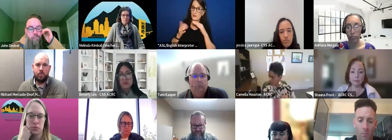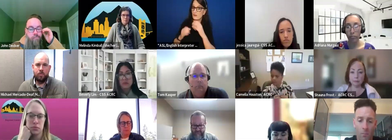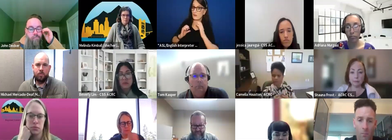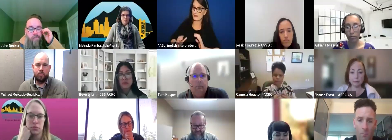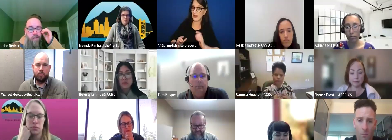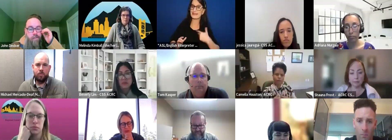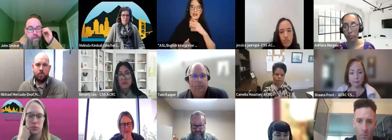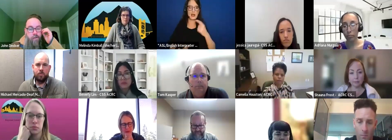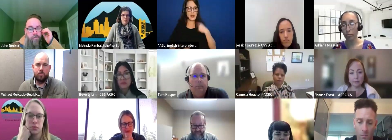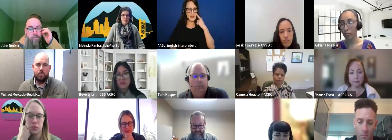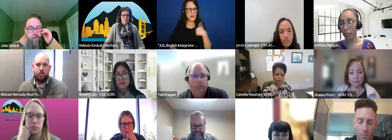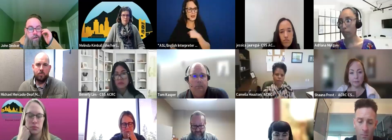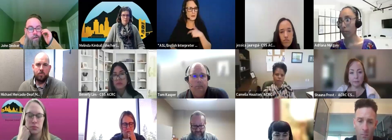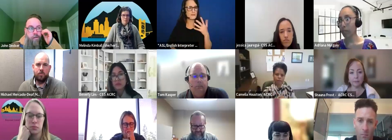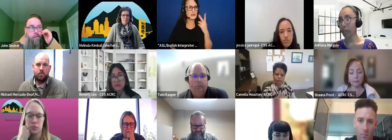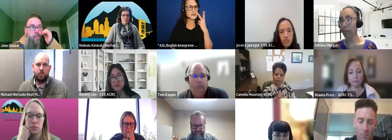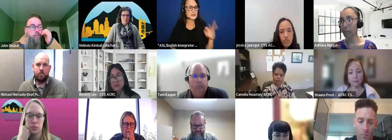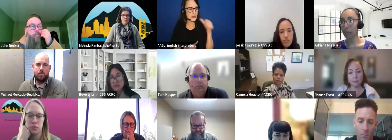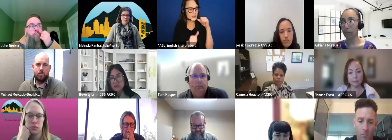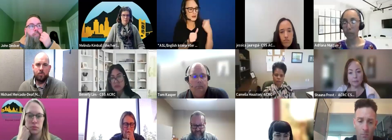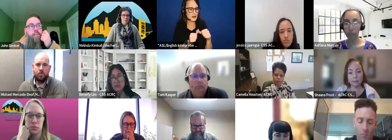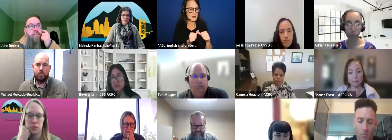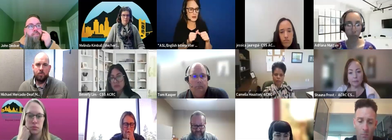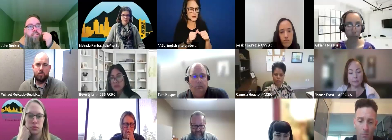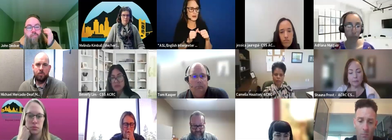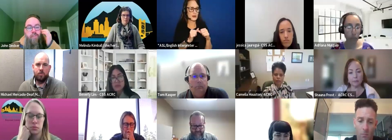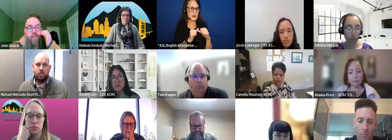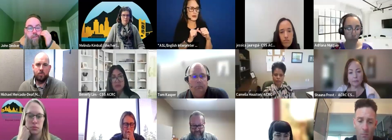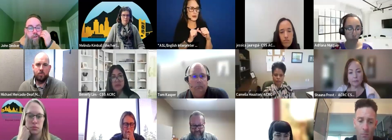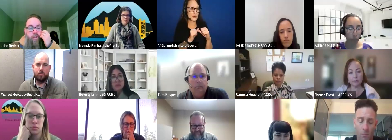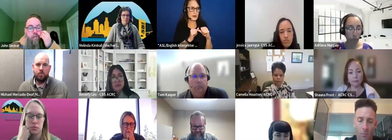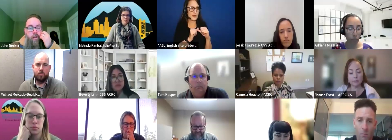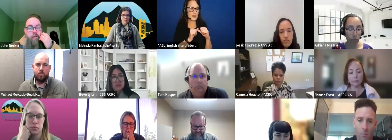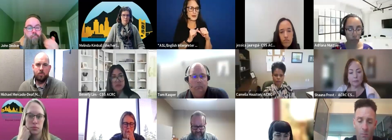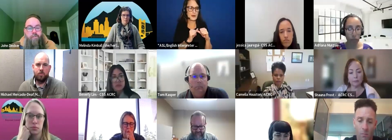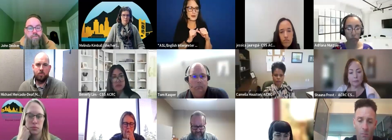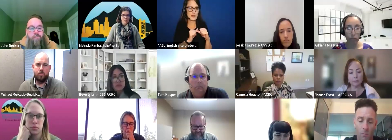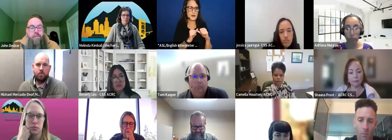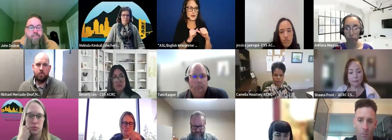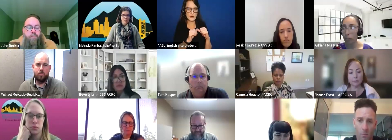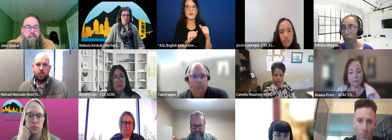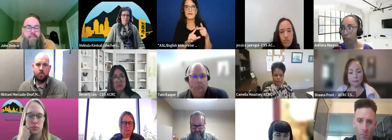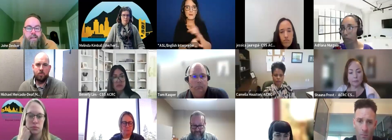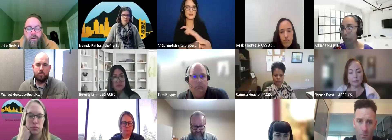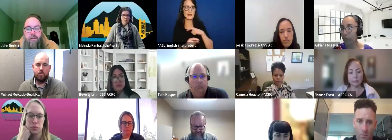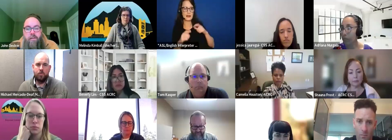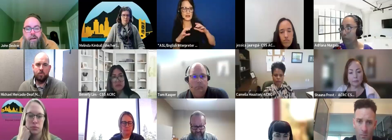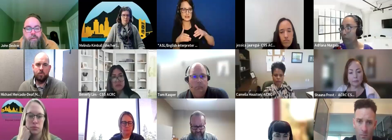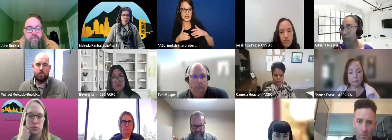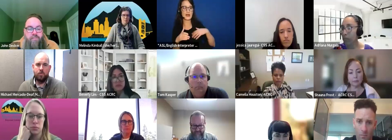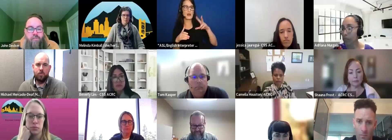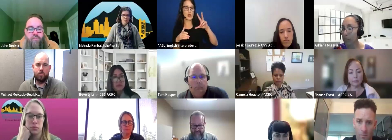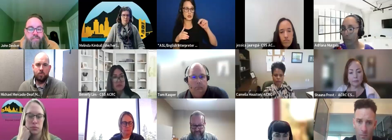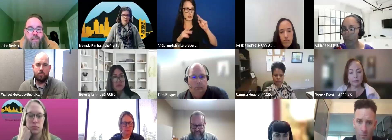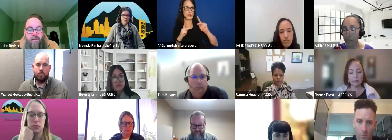letter that went out from at the legislature, but there was like about 30 folks from the assembly that signed on,